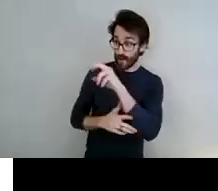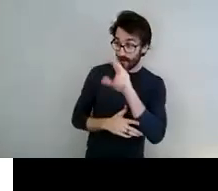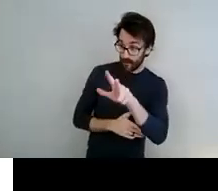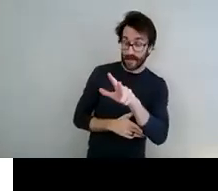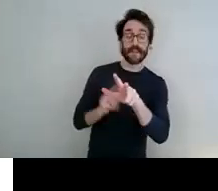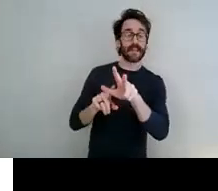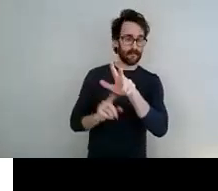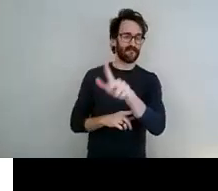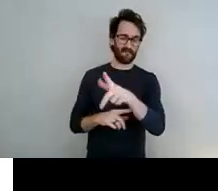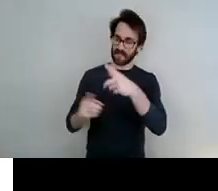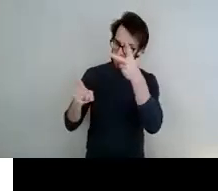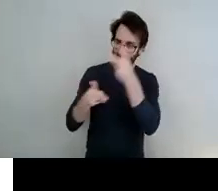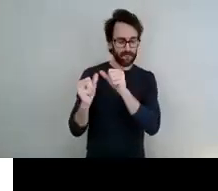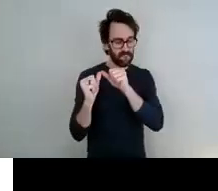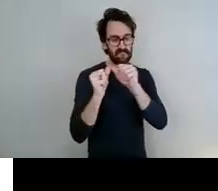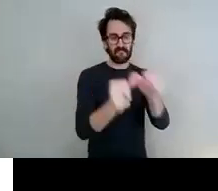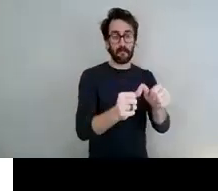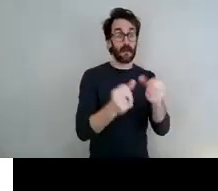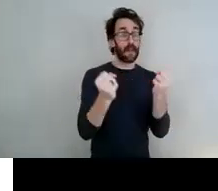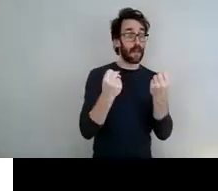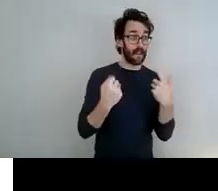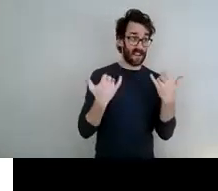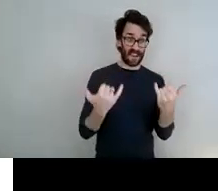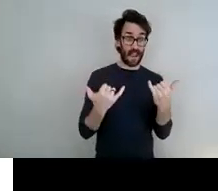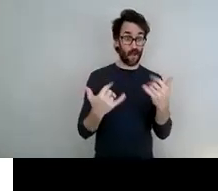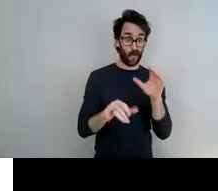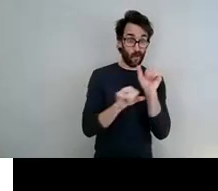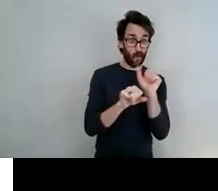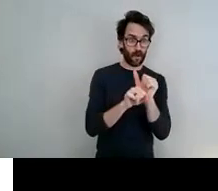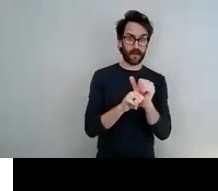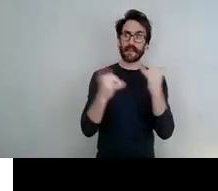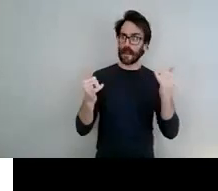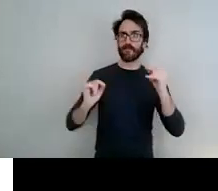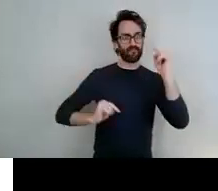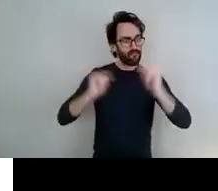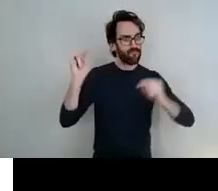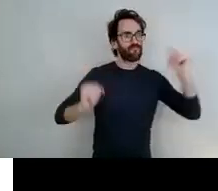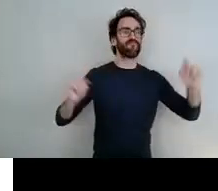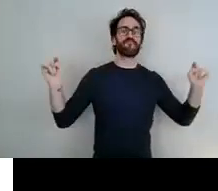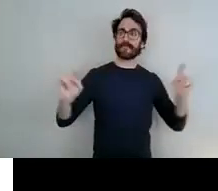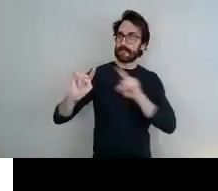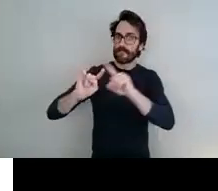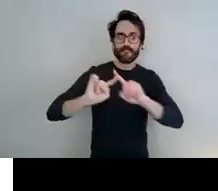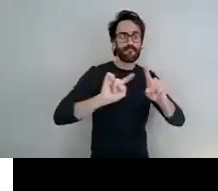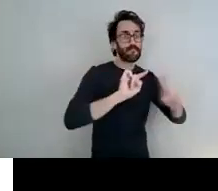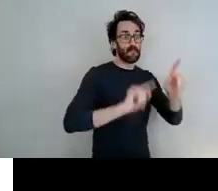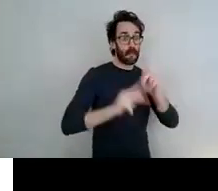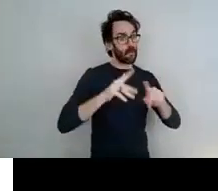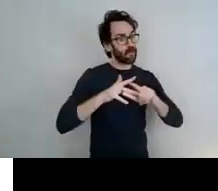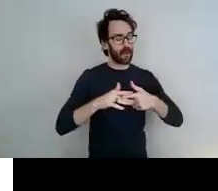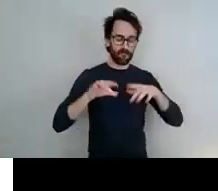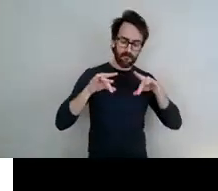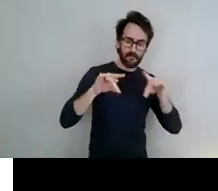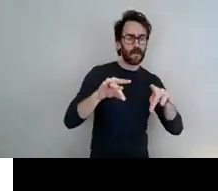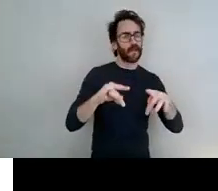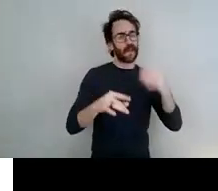has expanded tremendously as the growth of the organization and people get informed and educated about the issue. We